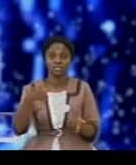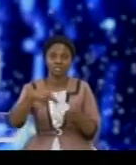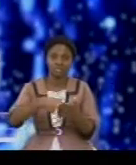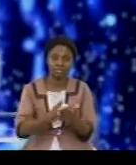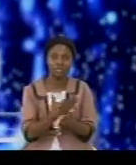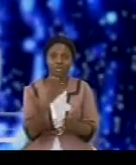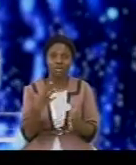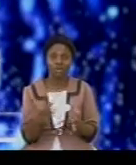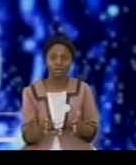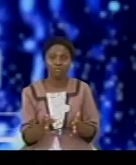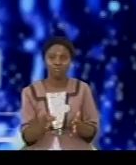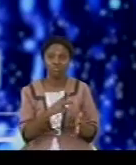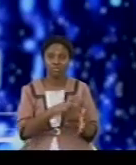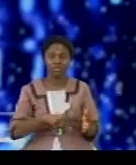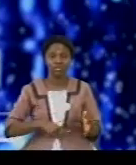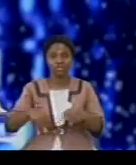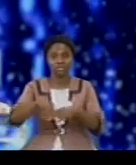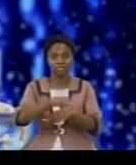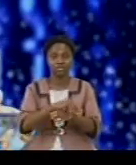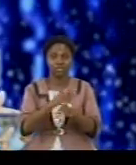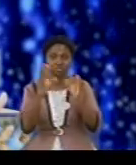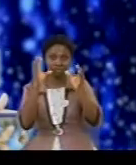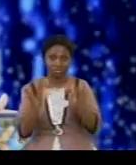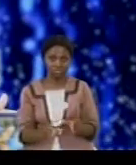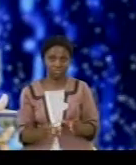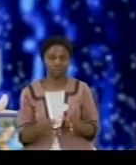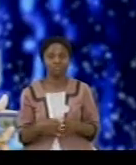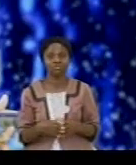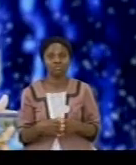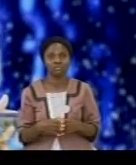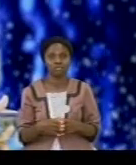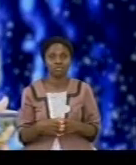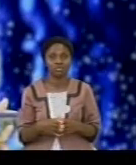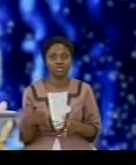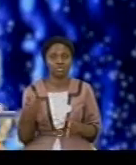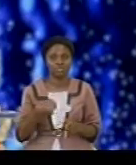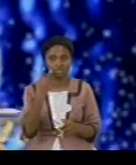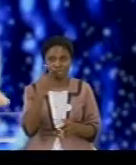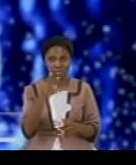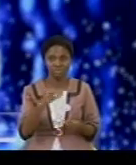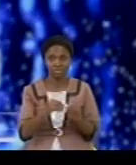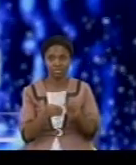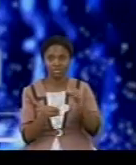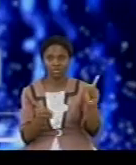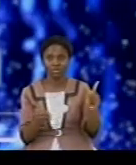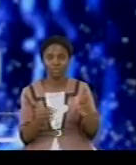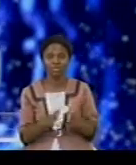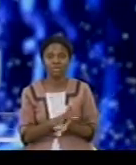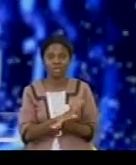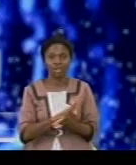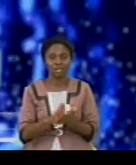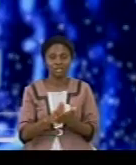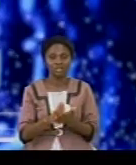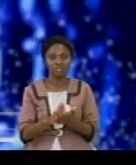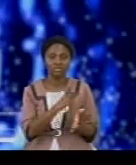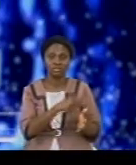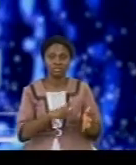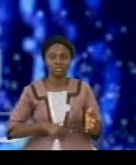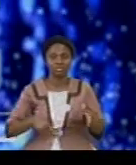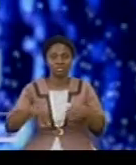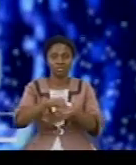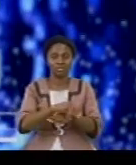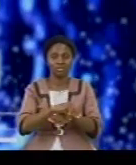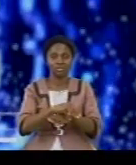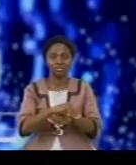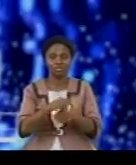see reconciled and cleansed kingdom citizens.